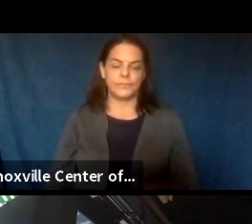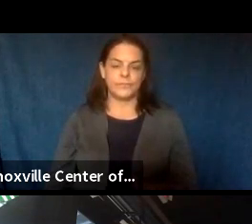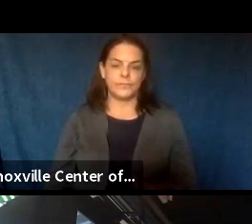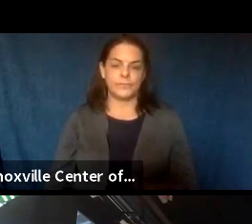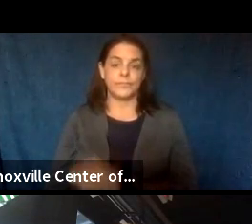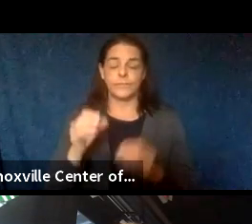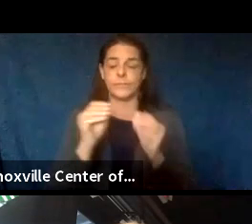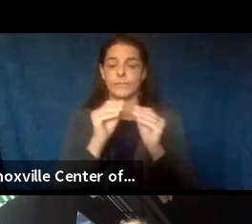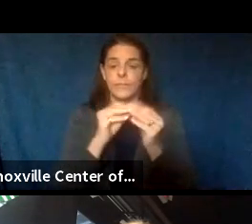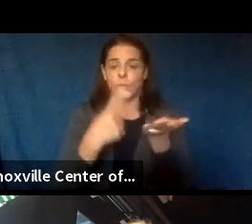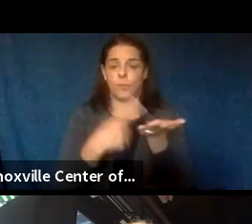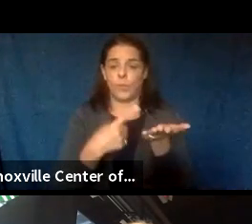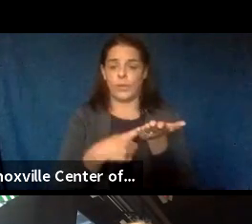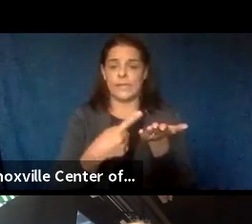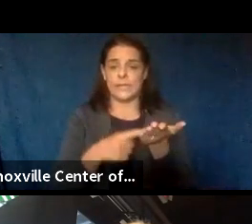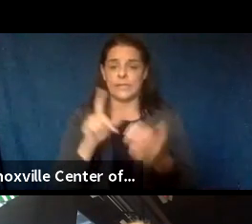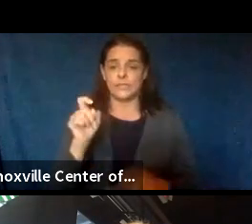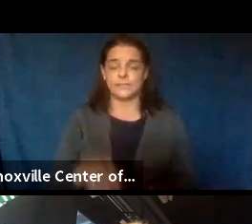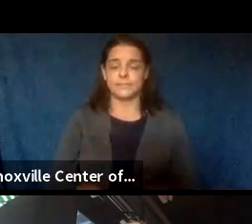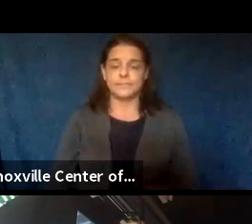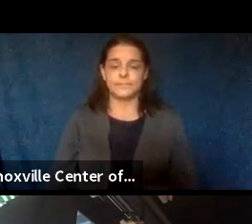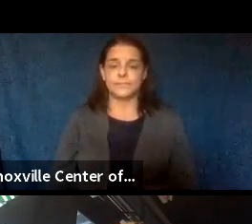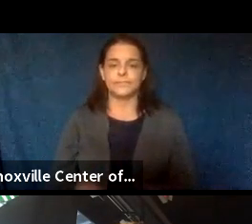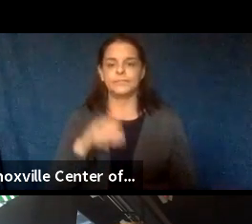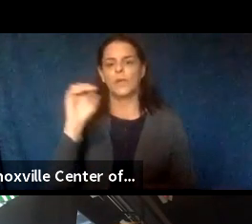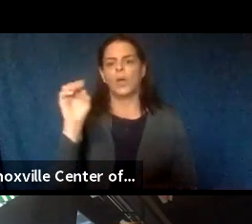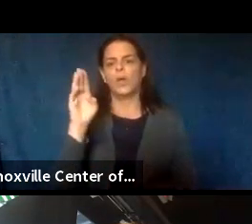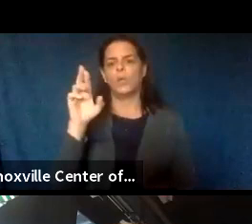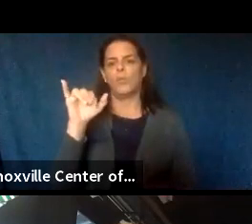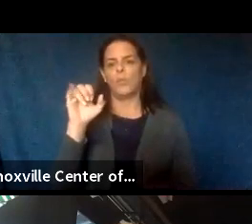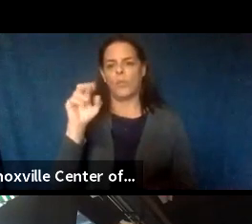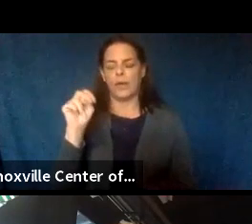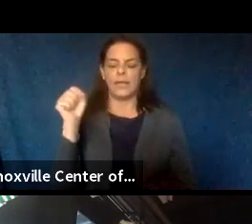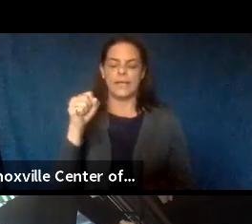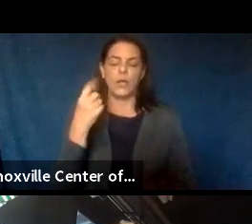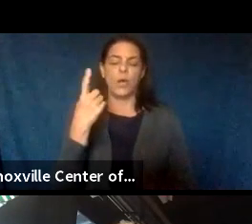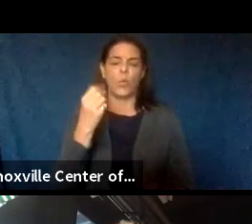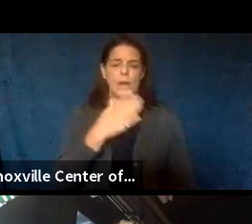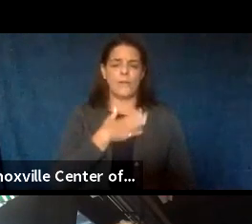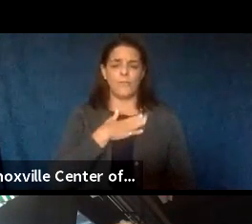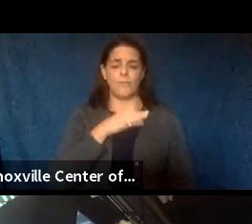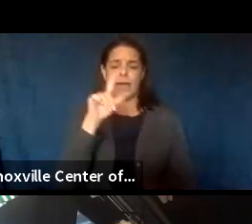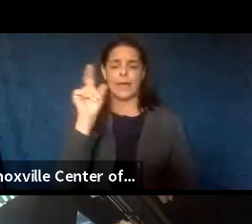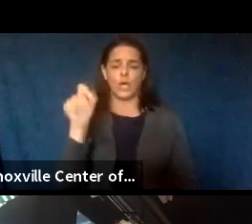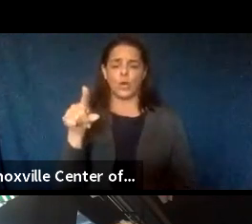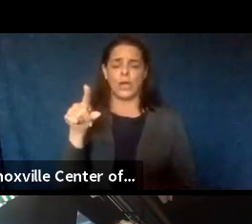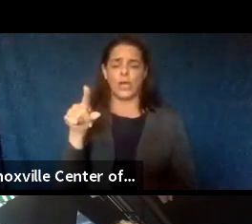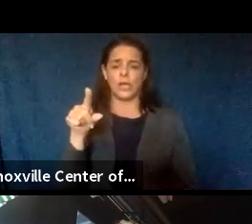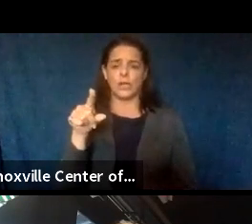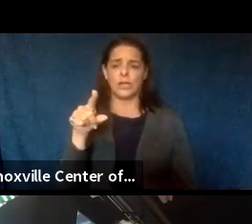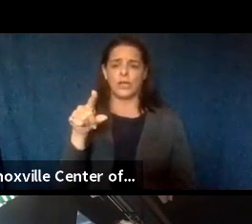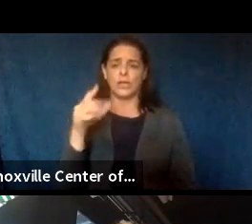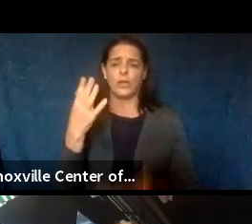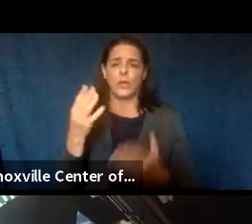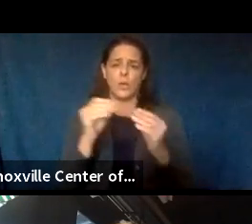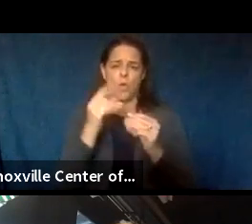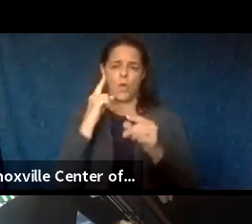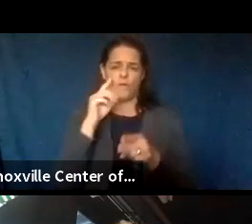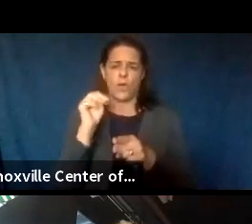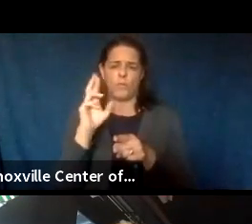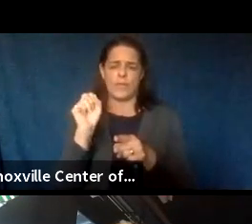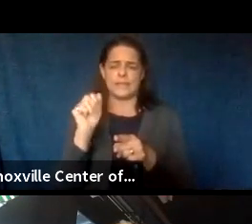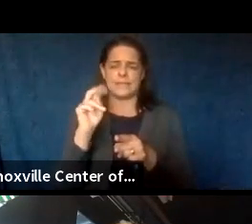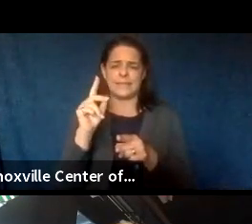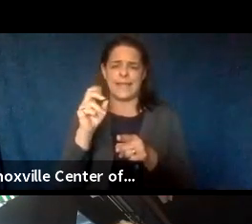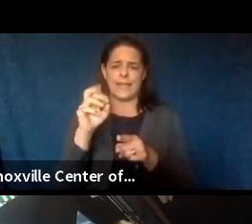Other discussion, other points of discussion. Yeah, one of the questions I have, and this is more to Mr. Sanders,